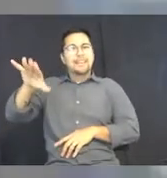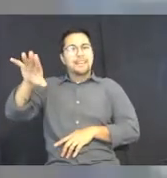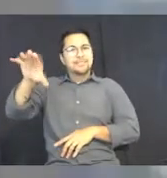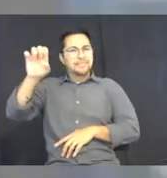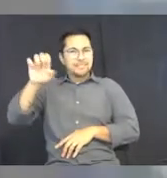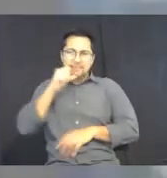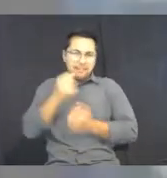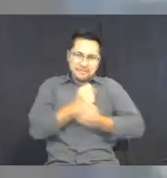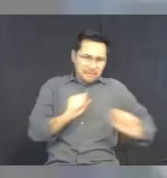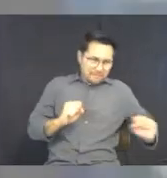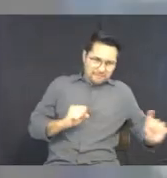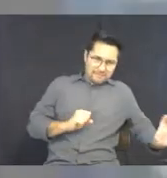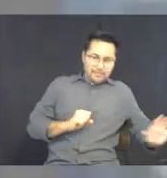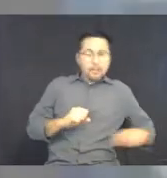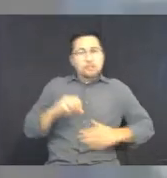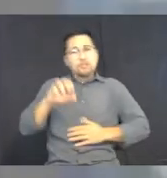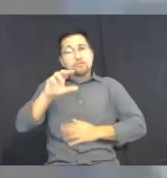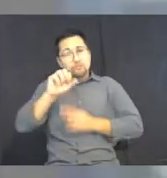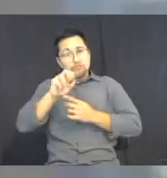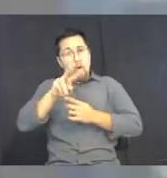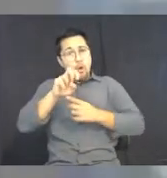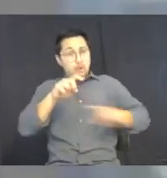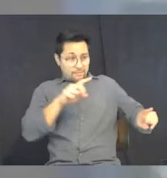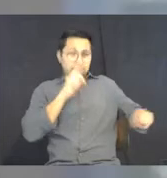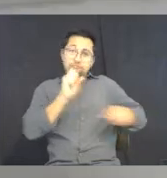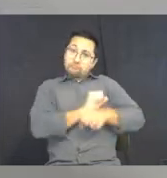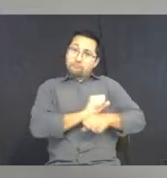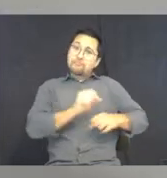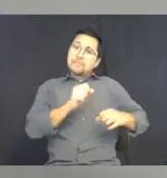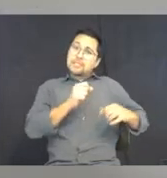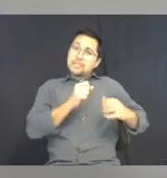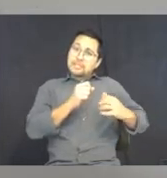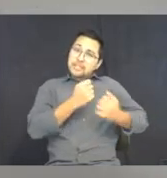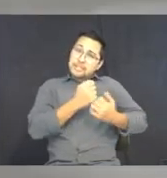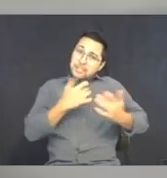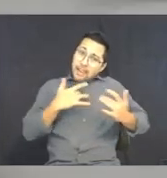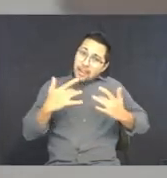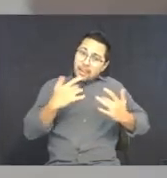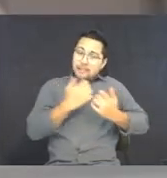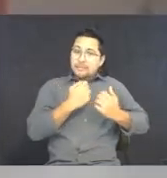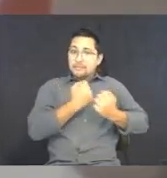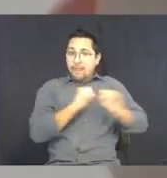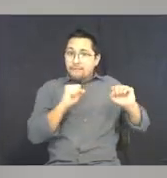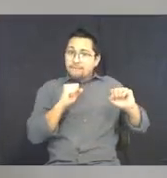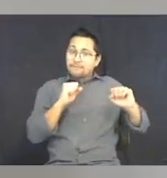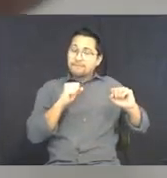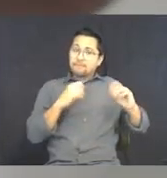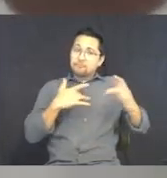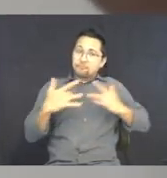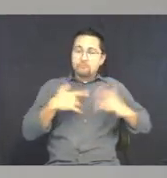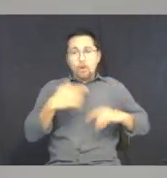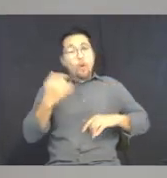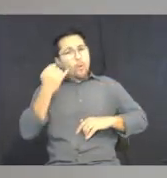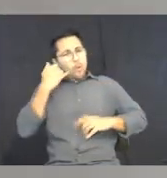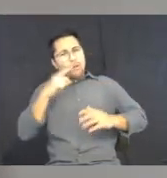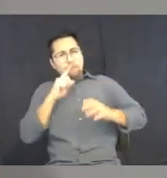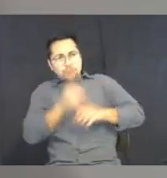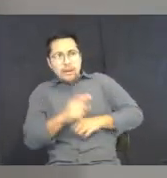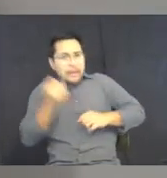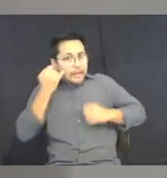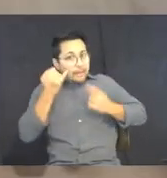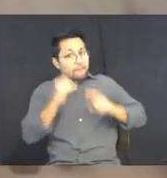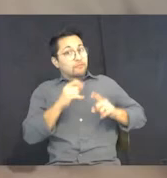turn the stove on, it says to take all the unnecessary stuff off. Make sure it's not a fire. If we're not given